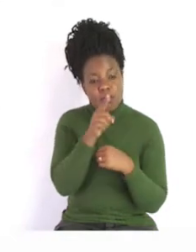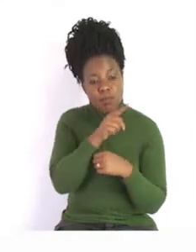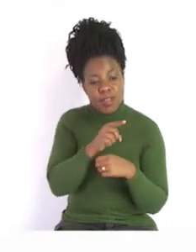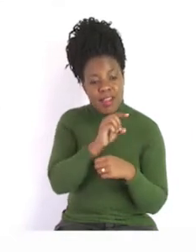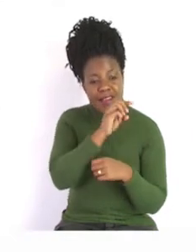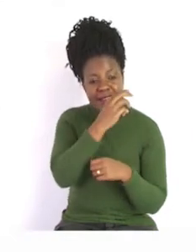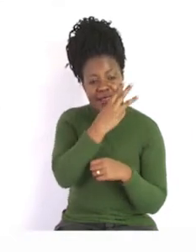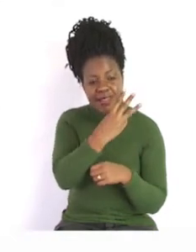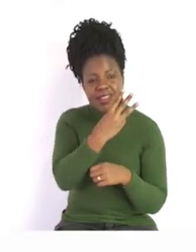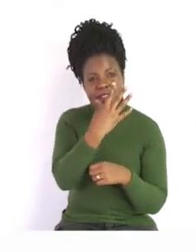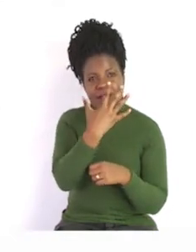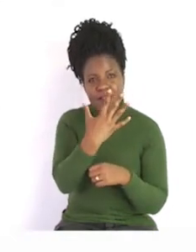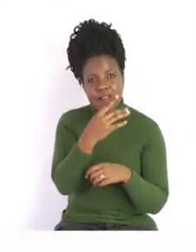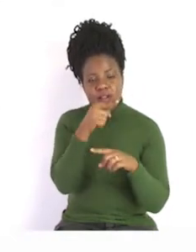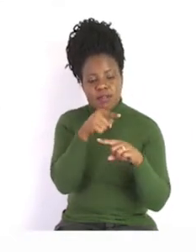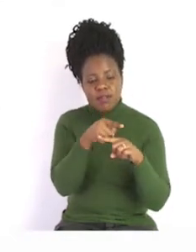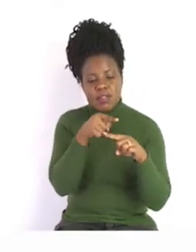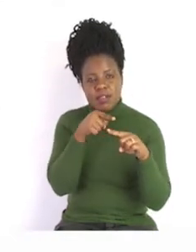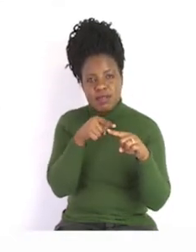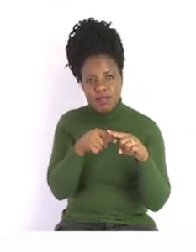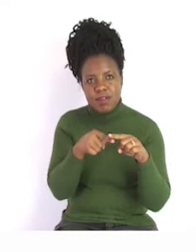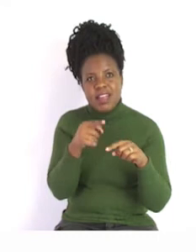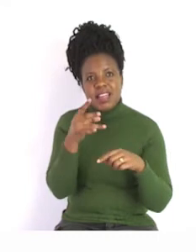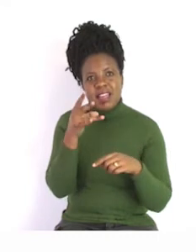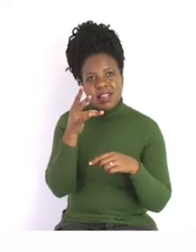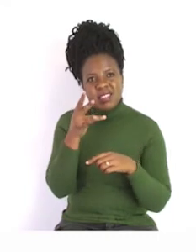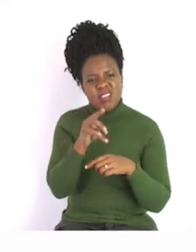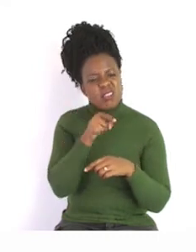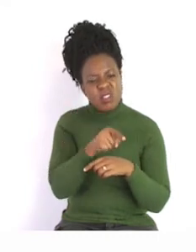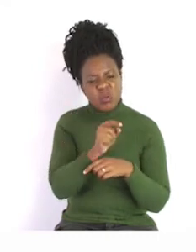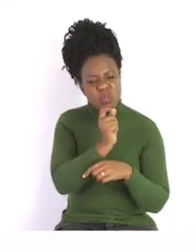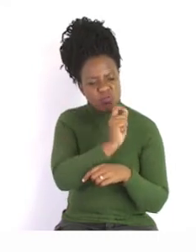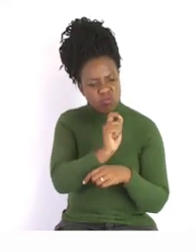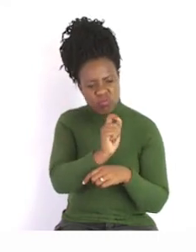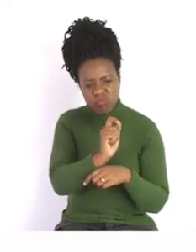there 35 divided by 7. Most of you have met that one before.